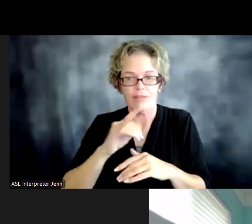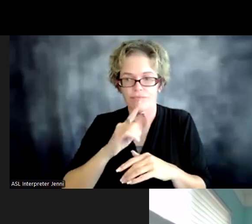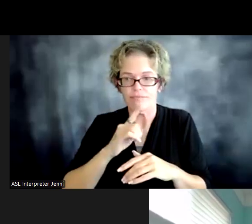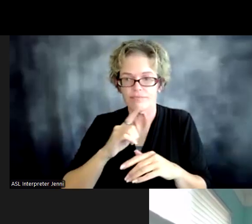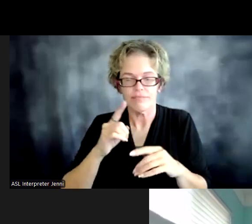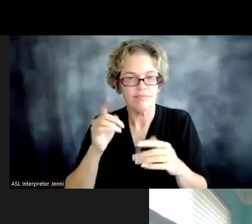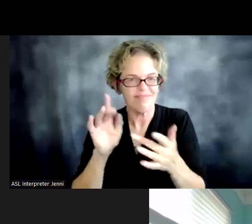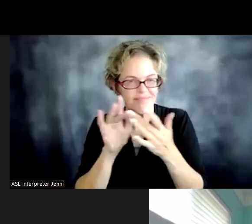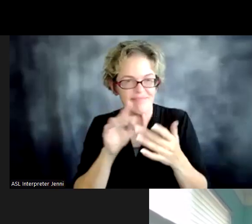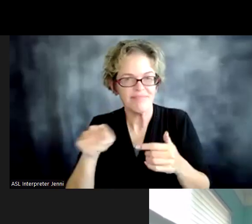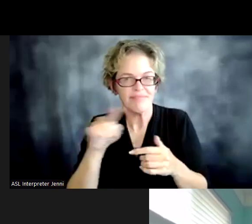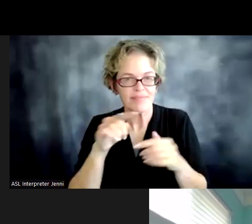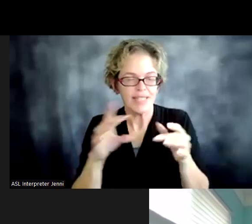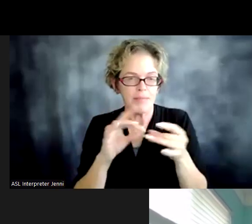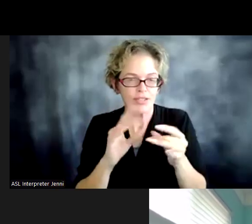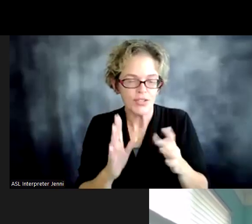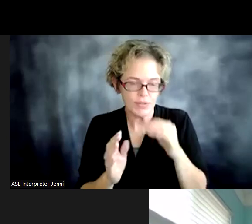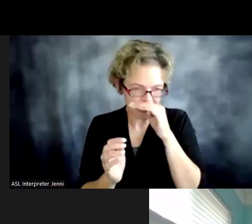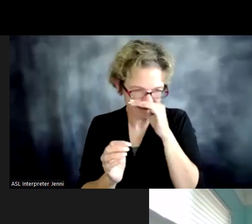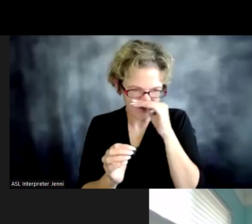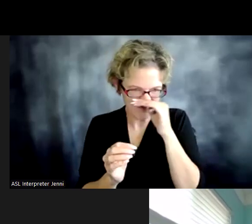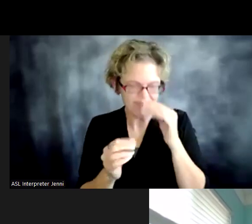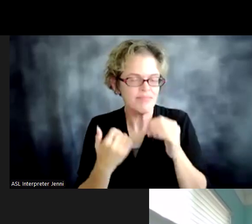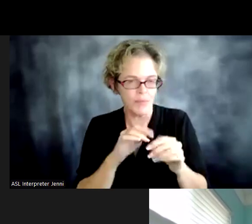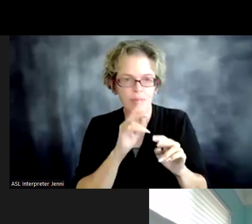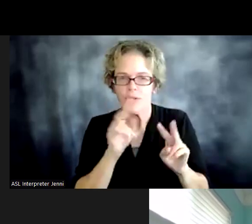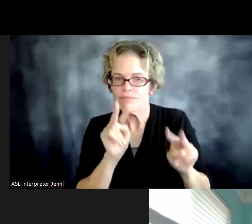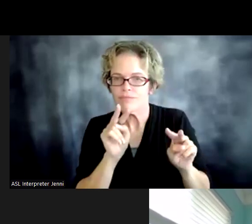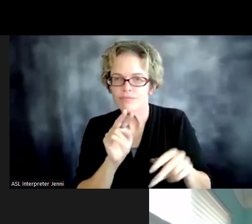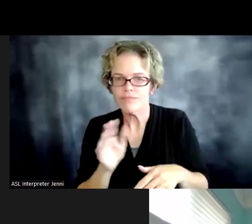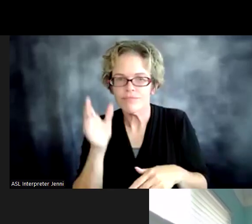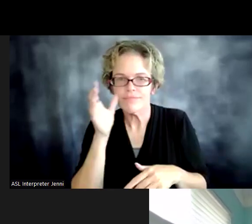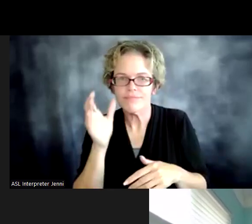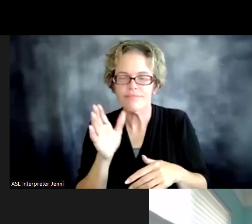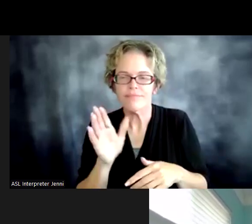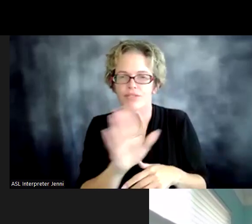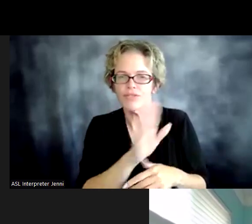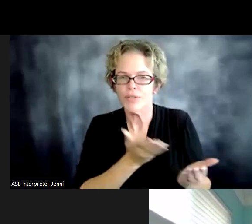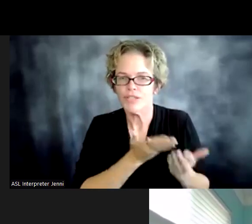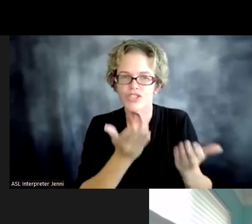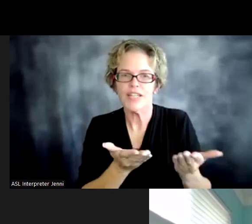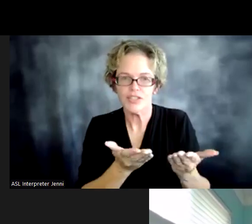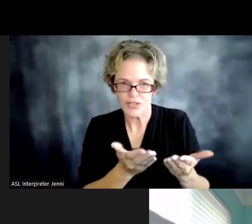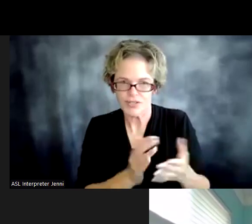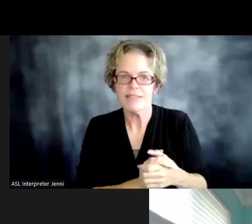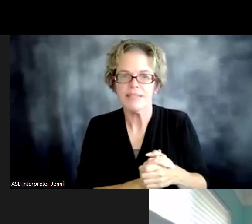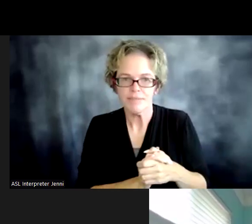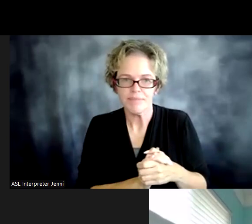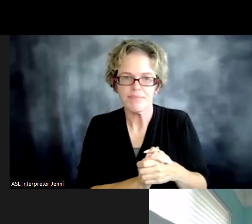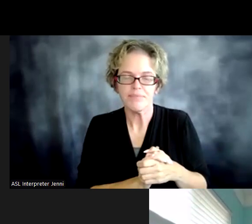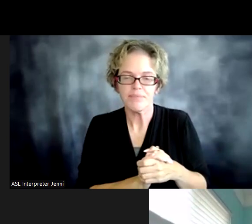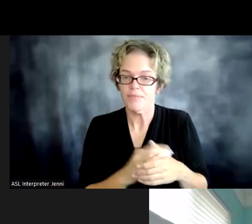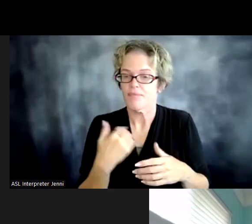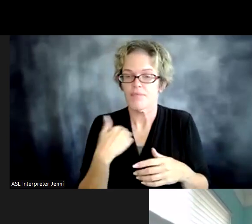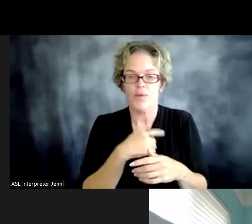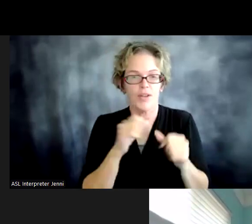trusted messengers, we really do look forward to hearing some concrete suggestions in that way. Like I said, we continue